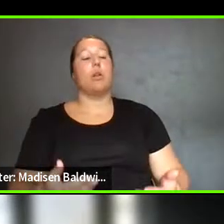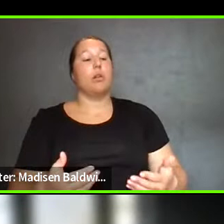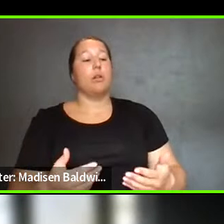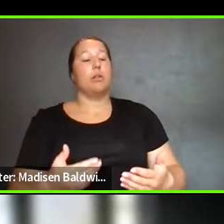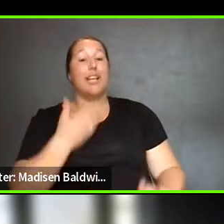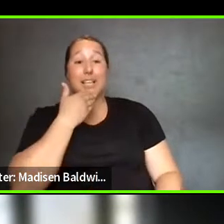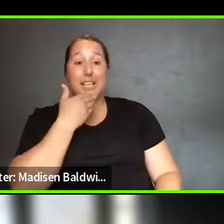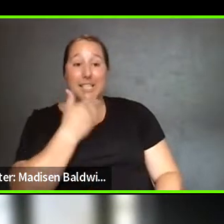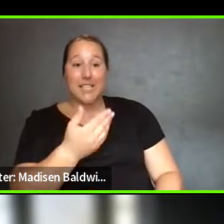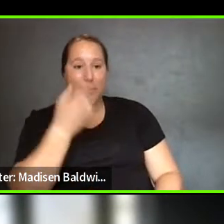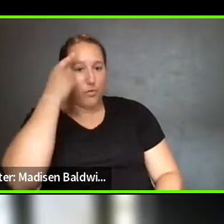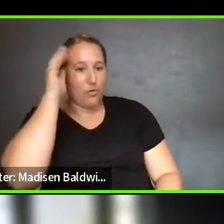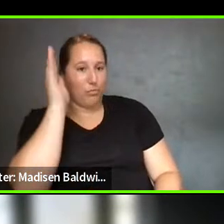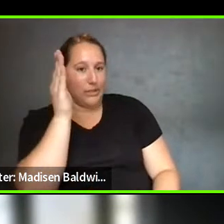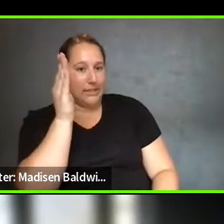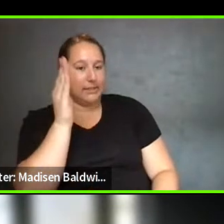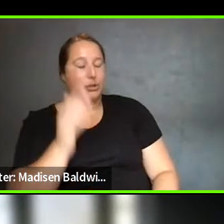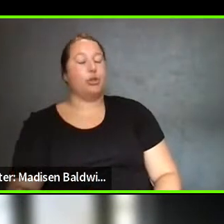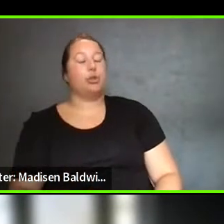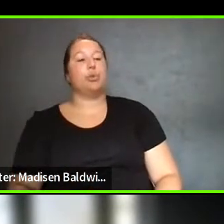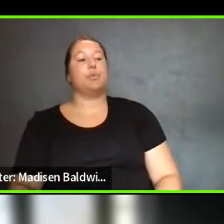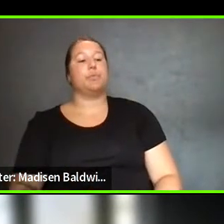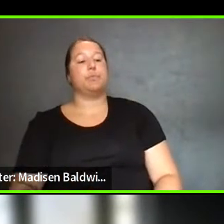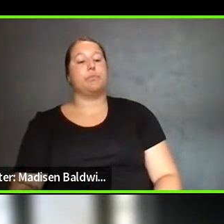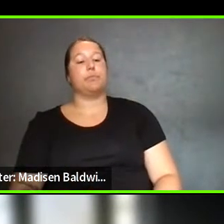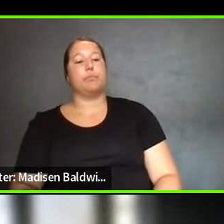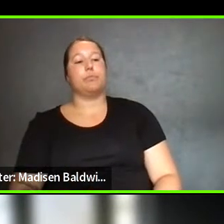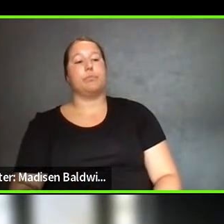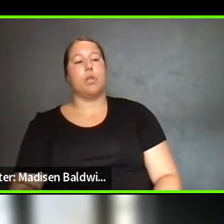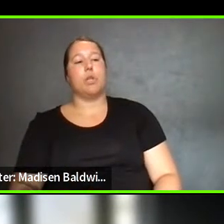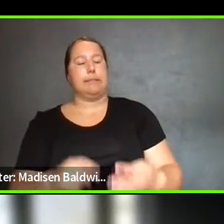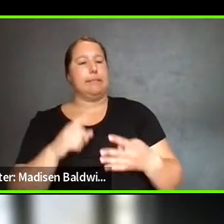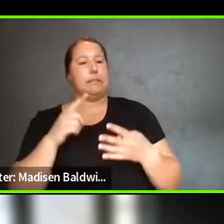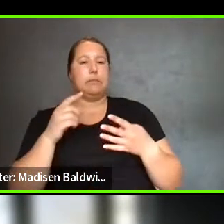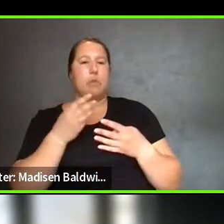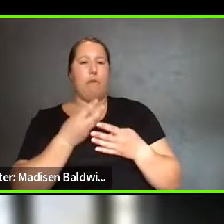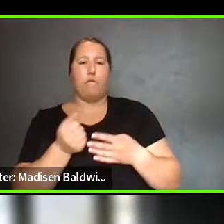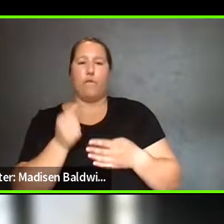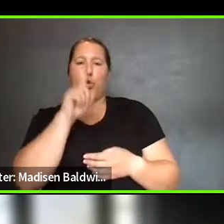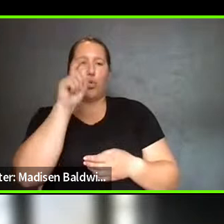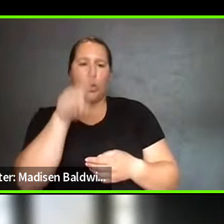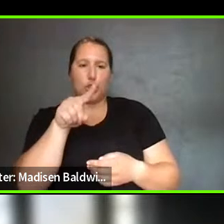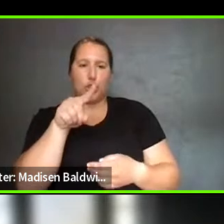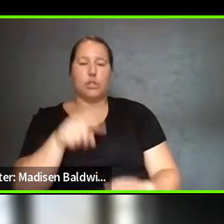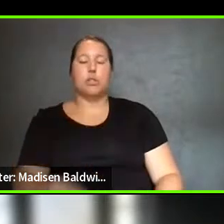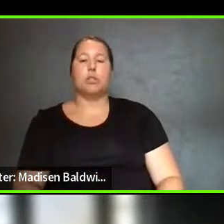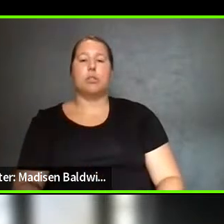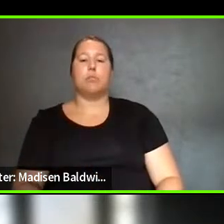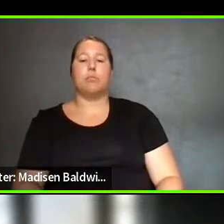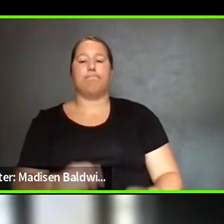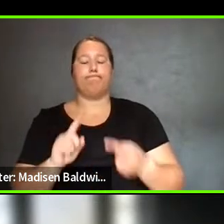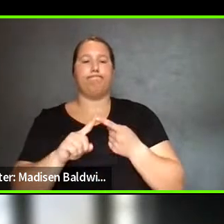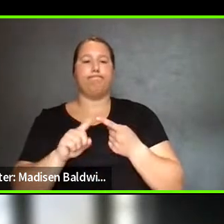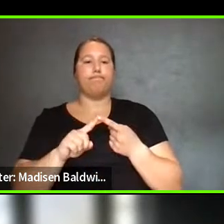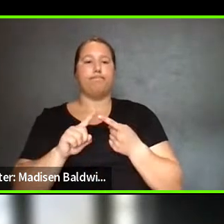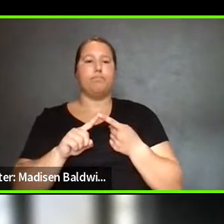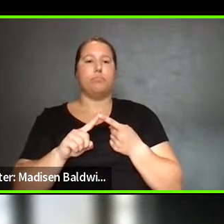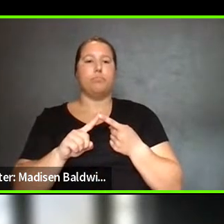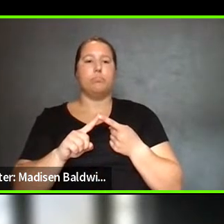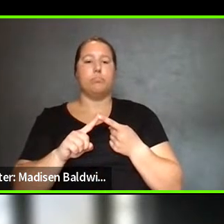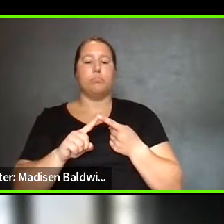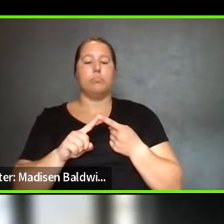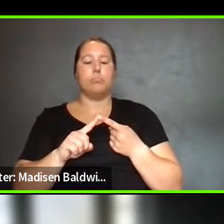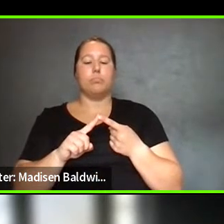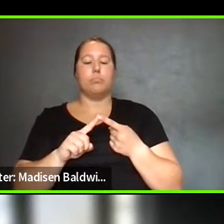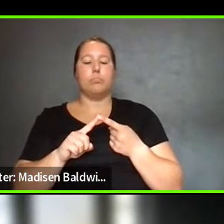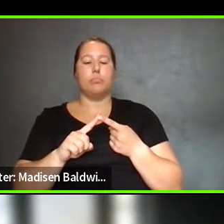Thanks for the presentation, everyone. Just a couple questions. I guess that my first one is, if you could just